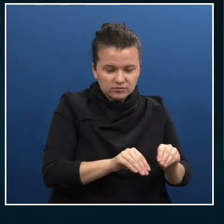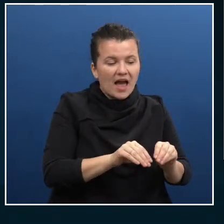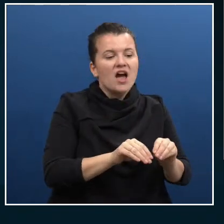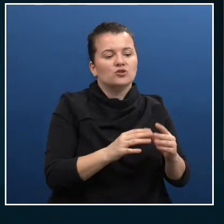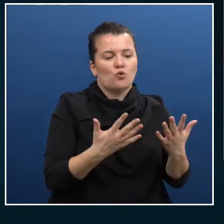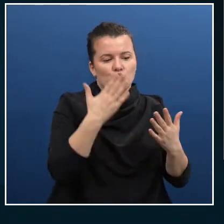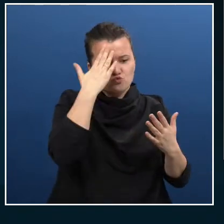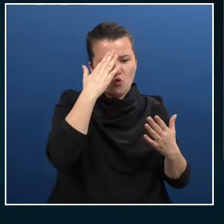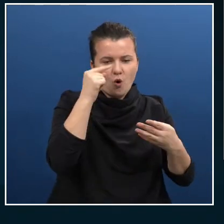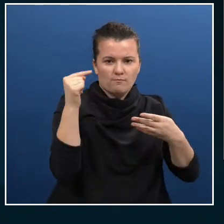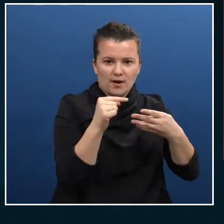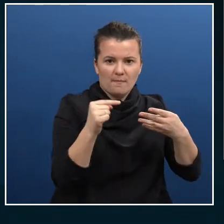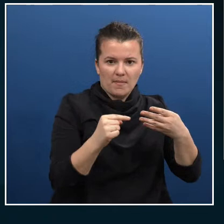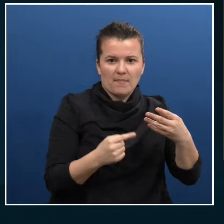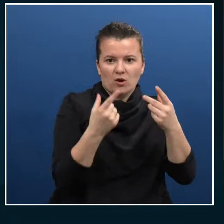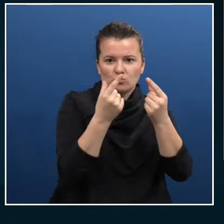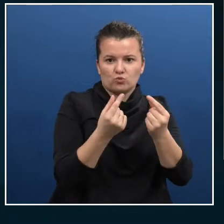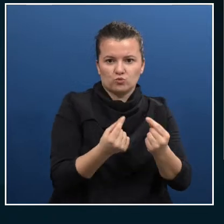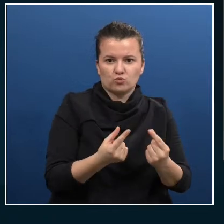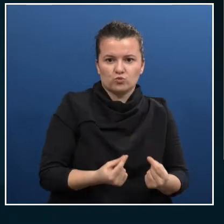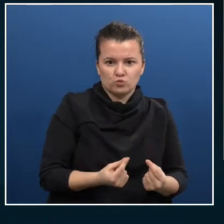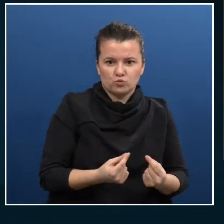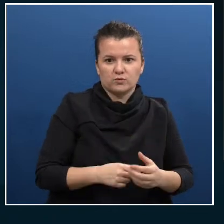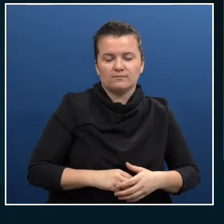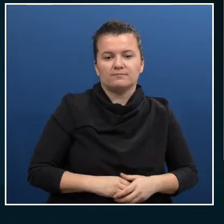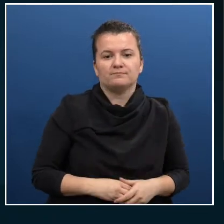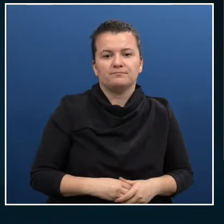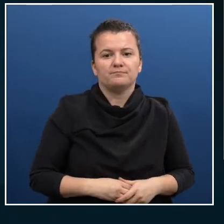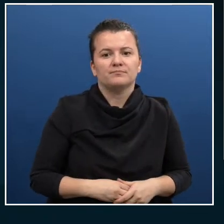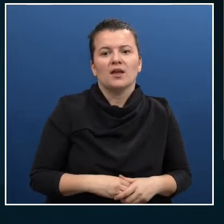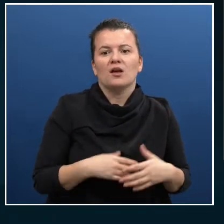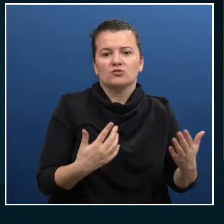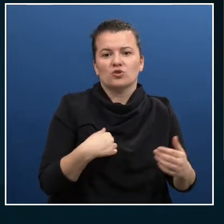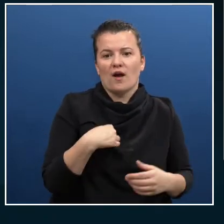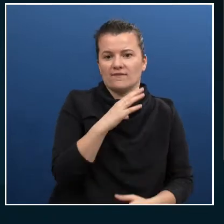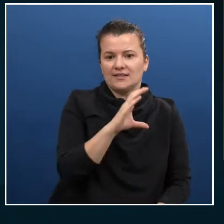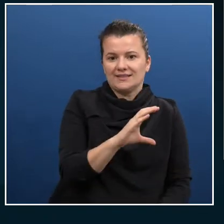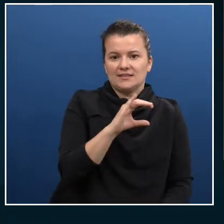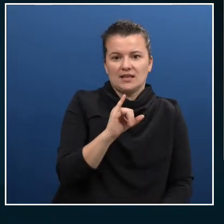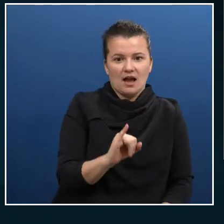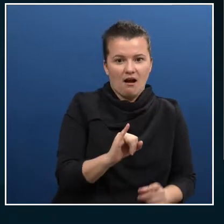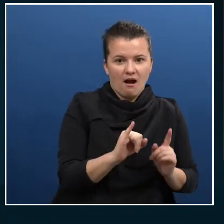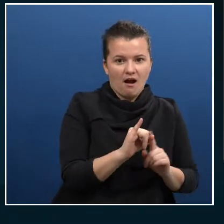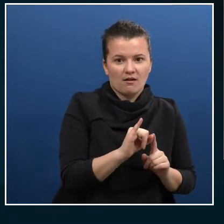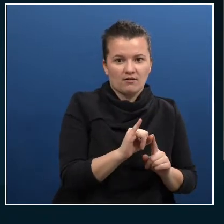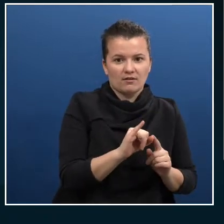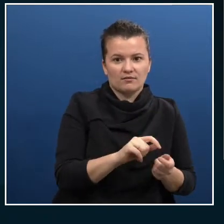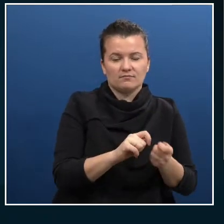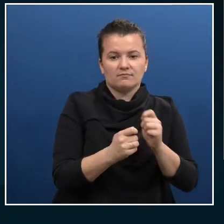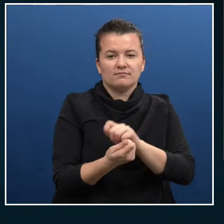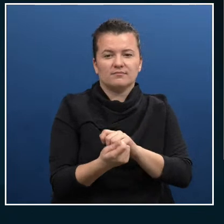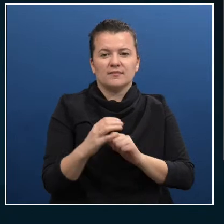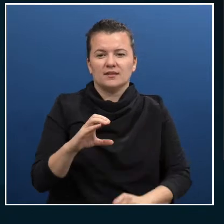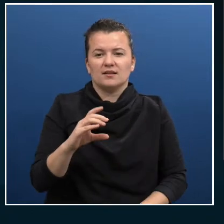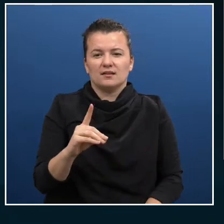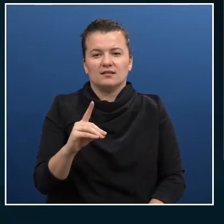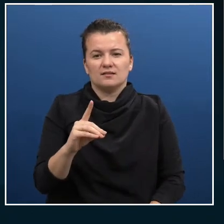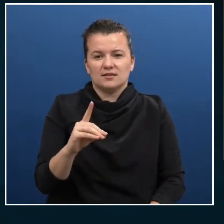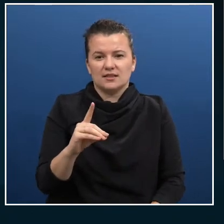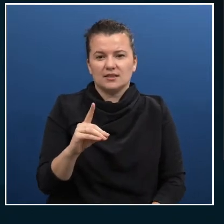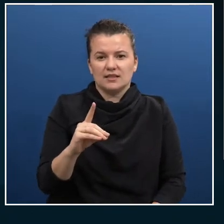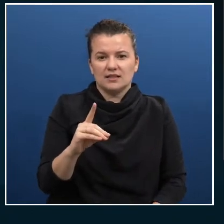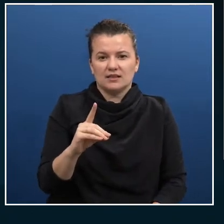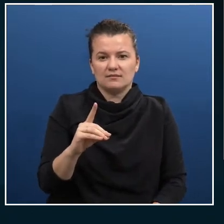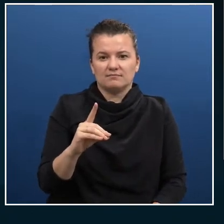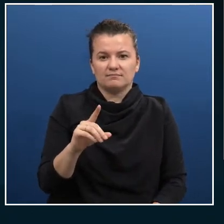go to install Hugo on that machine. Then I go to run Hugo to make the